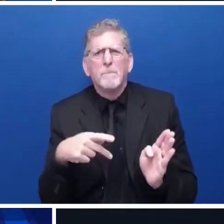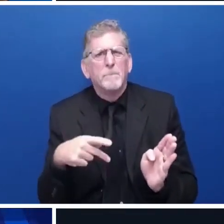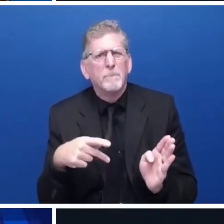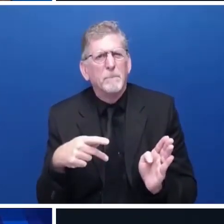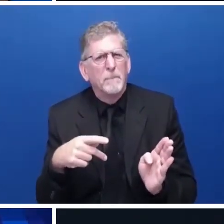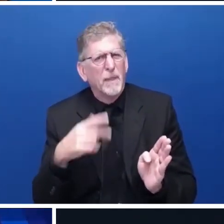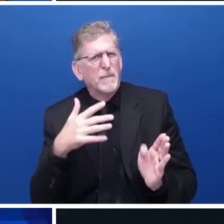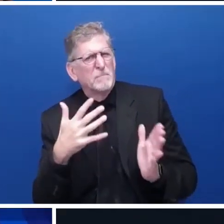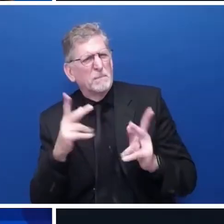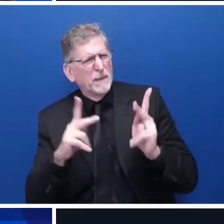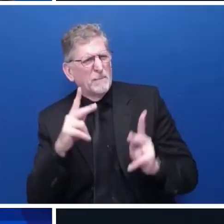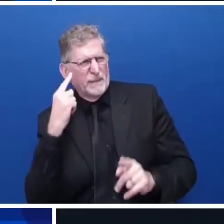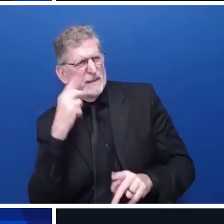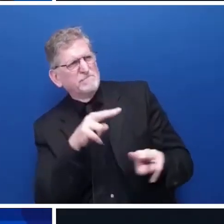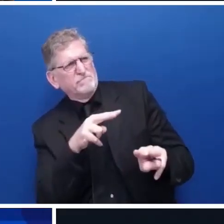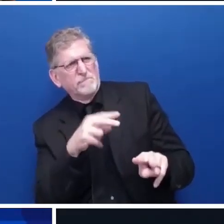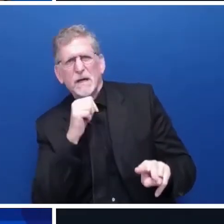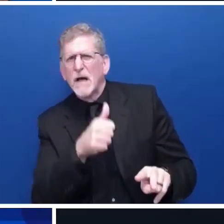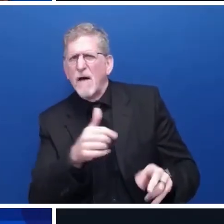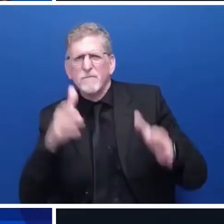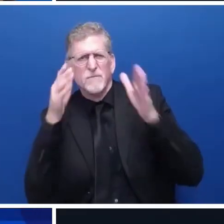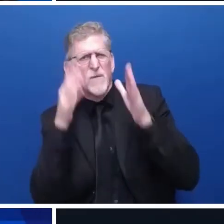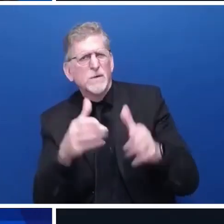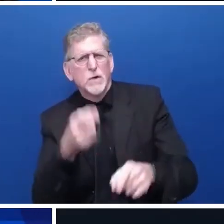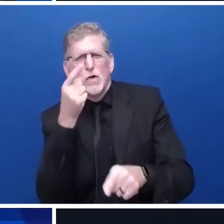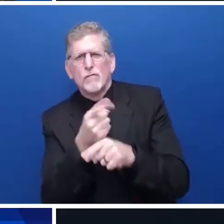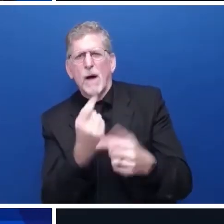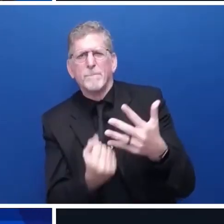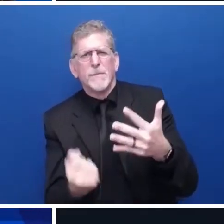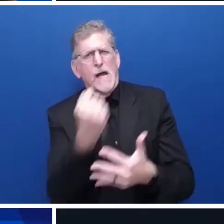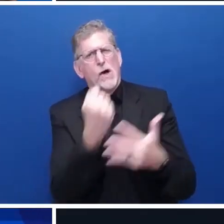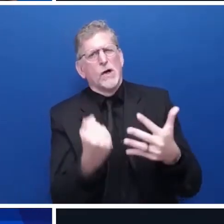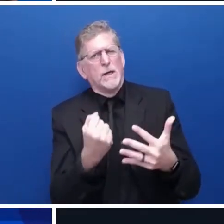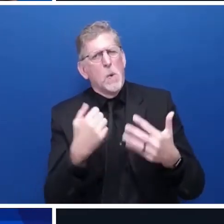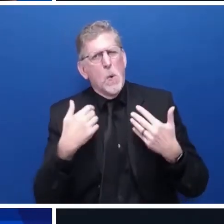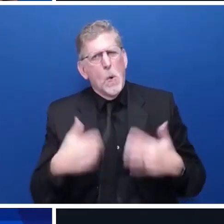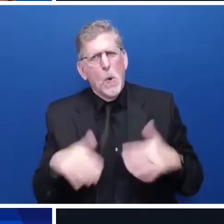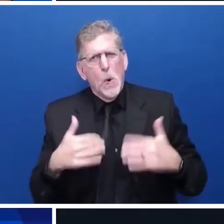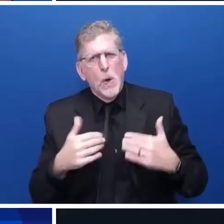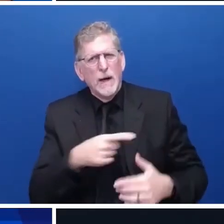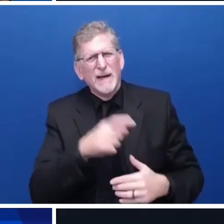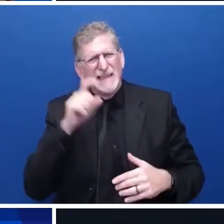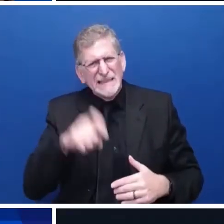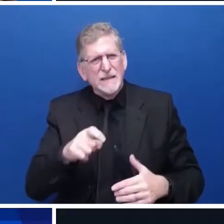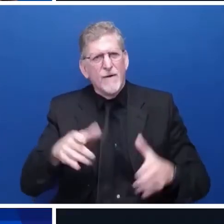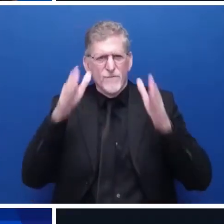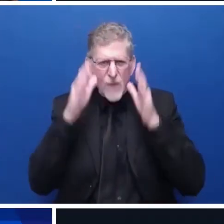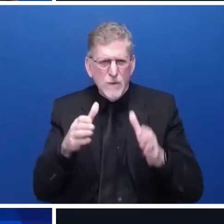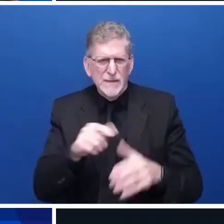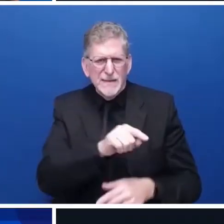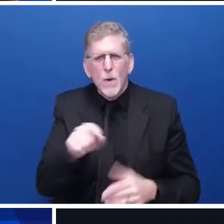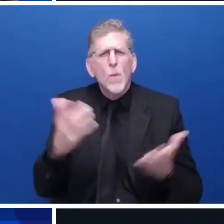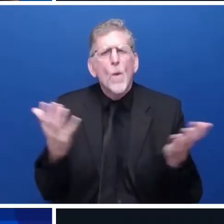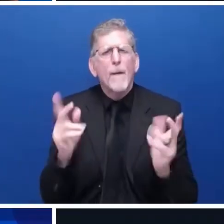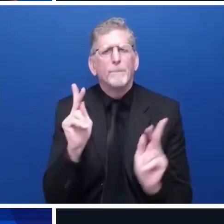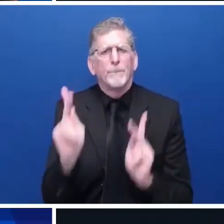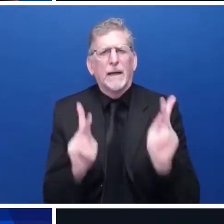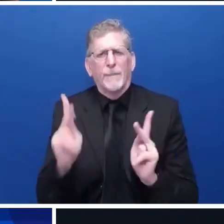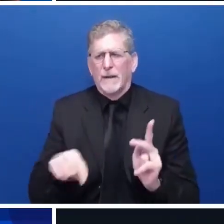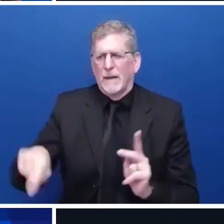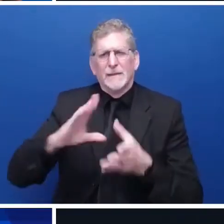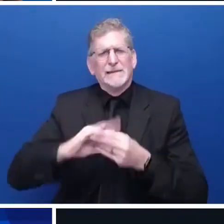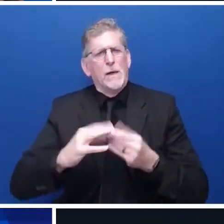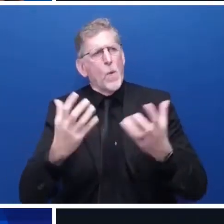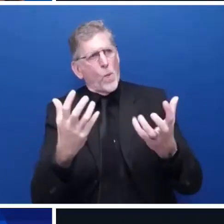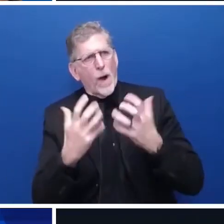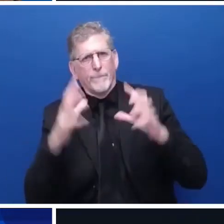moment he has to focus on those things people say they want the president to talk more about and focus on more, which is